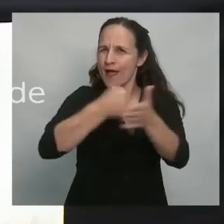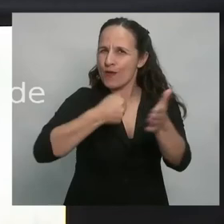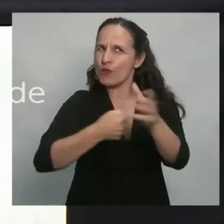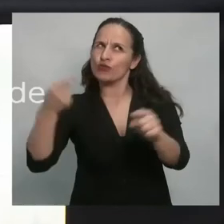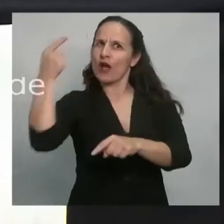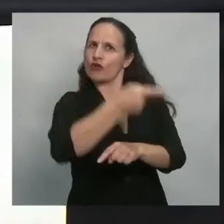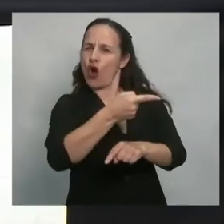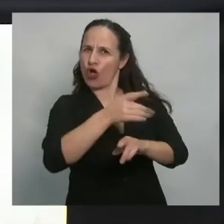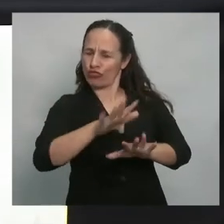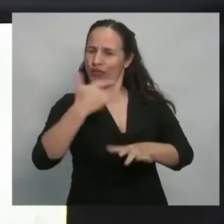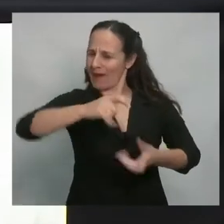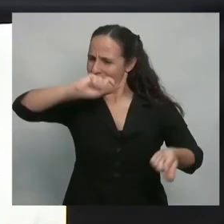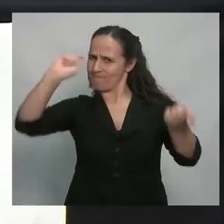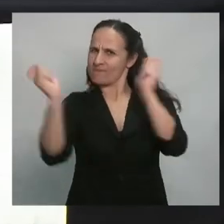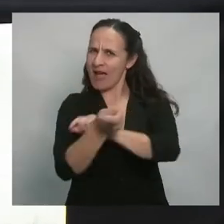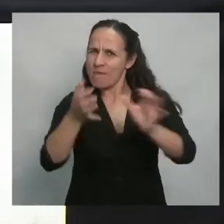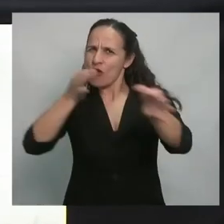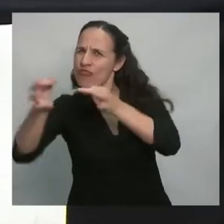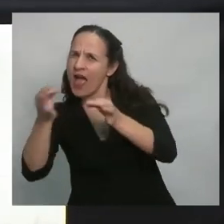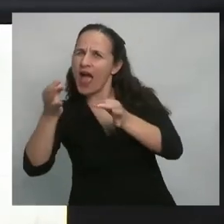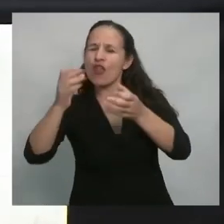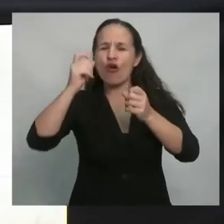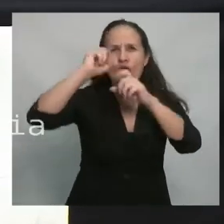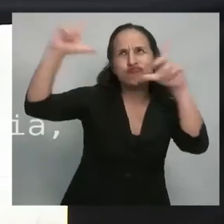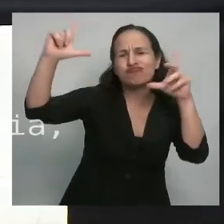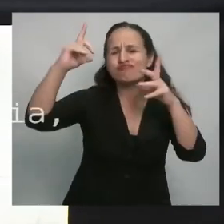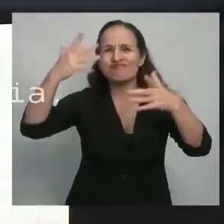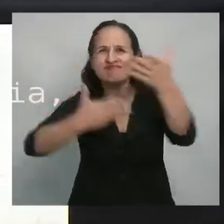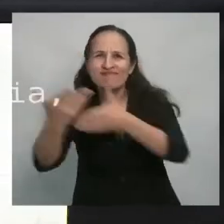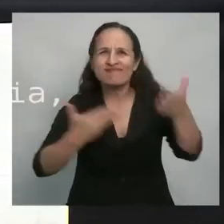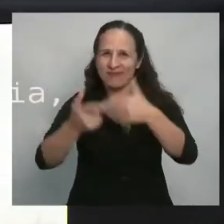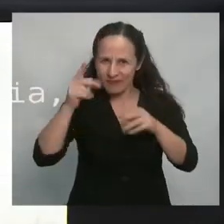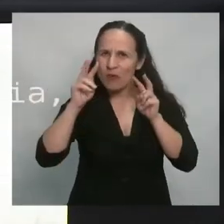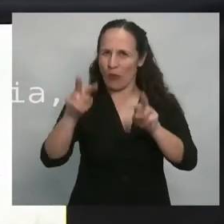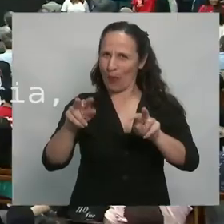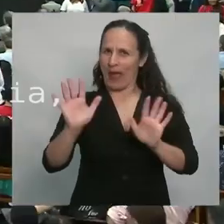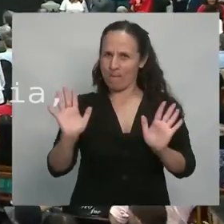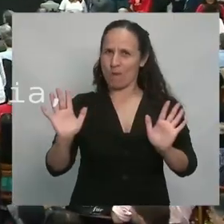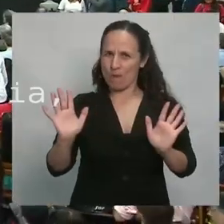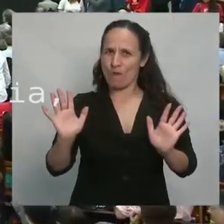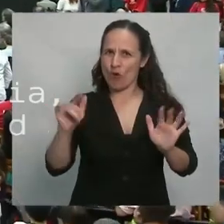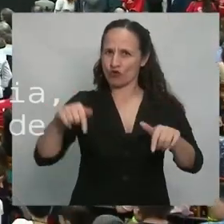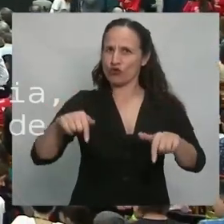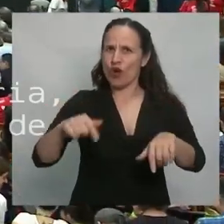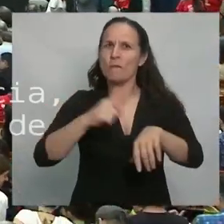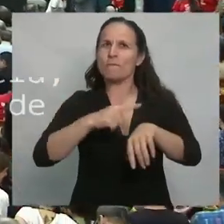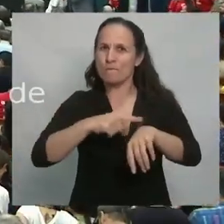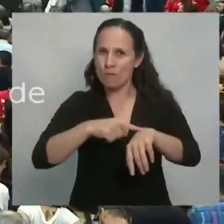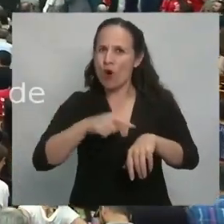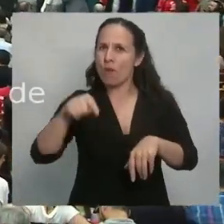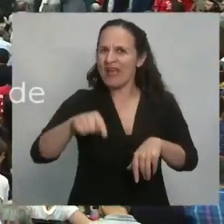for imagination. We see a time when new tools and media are being used and